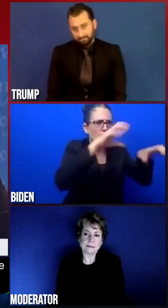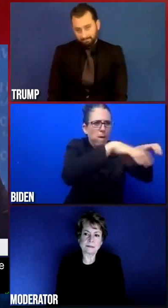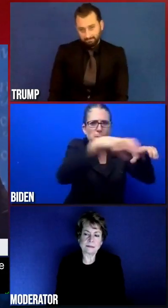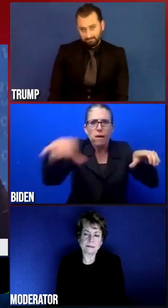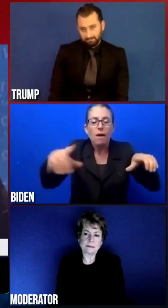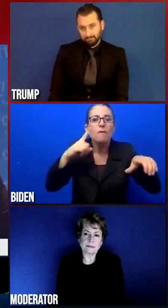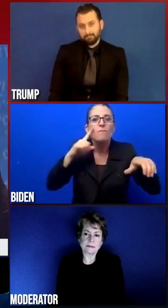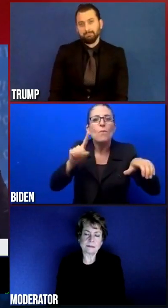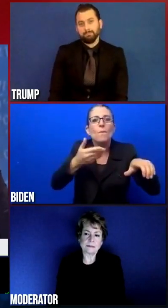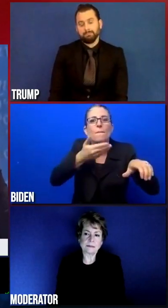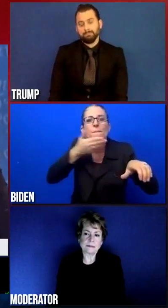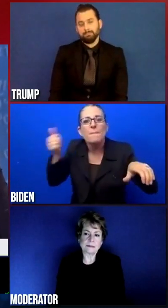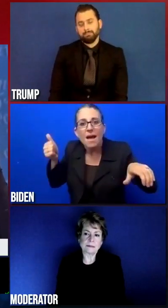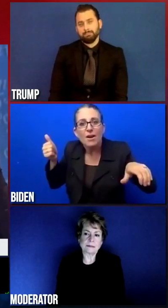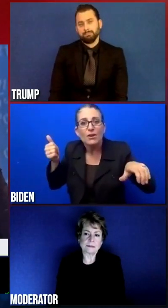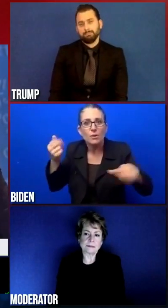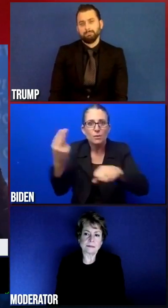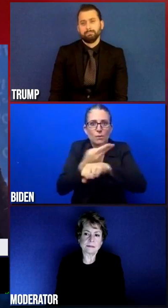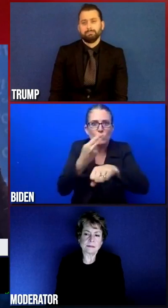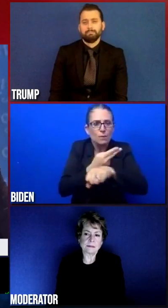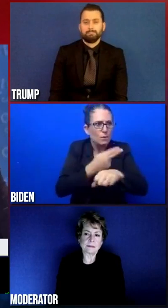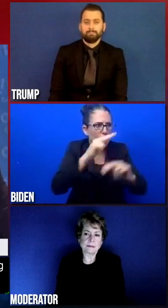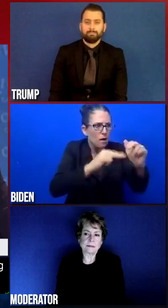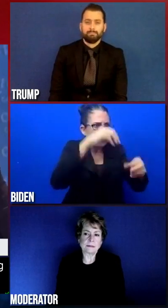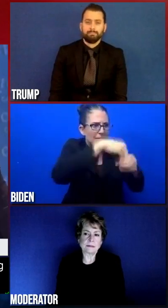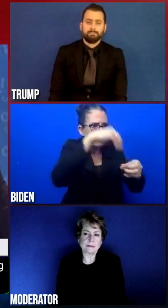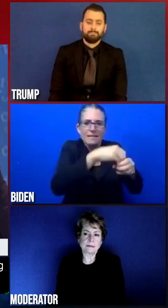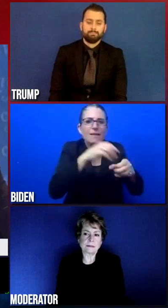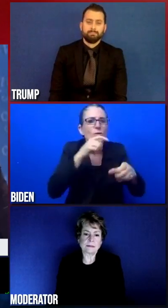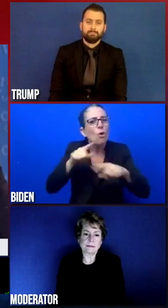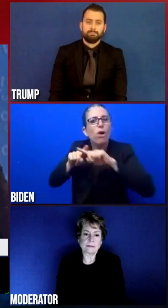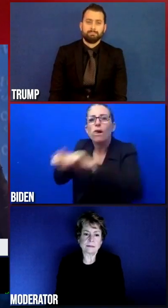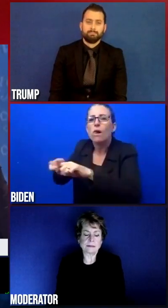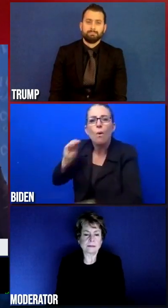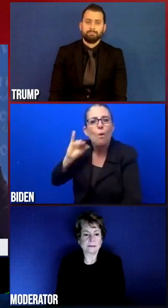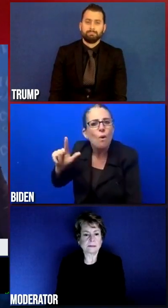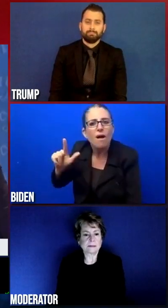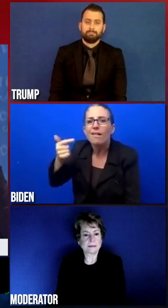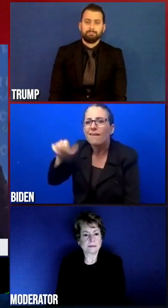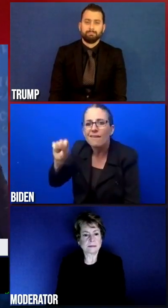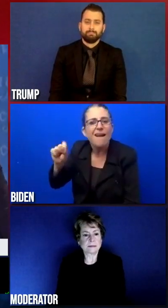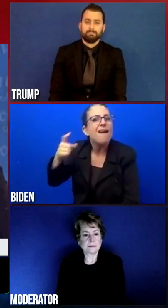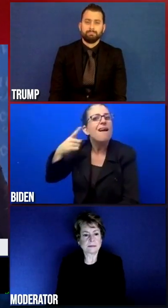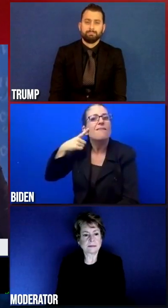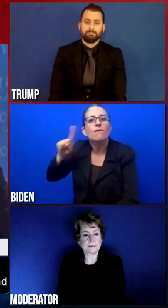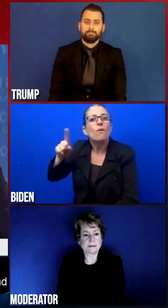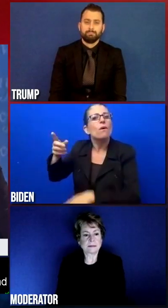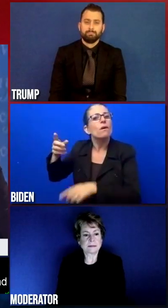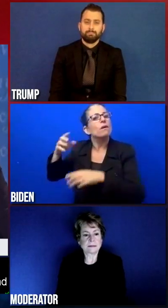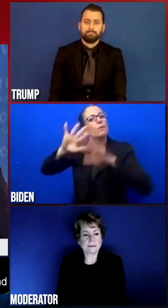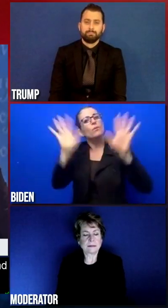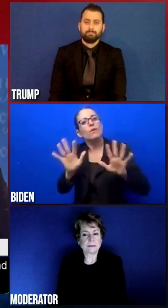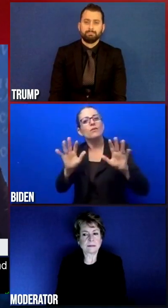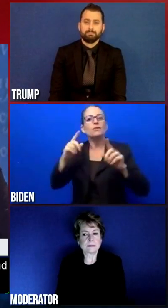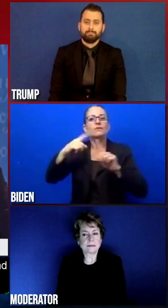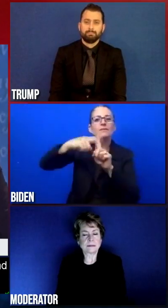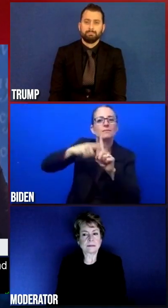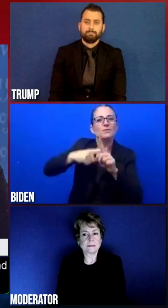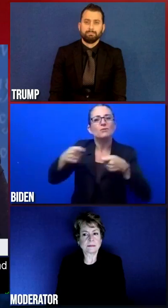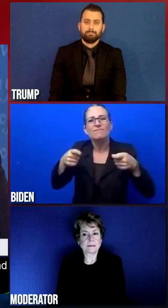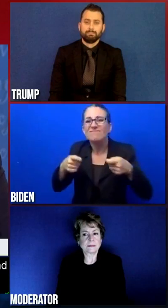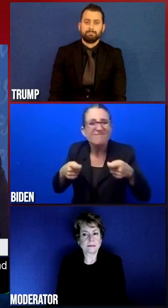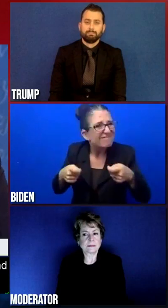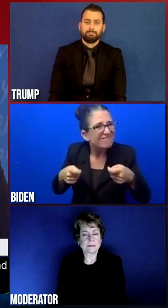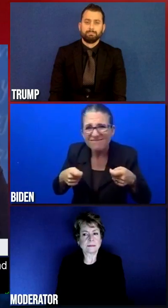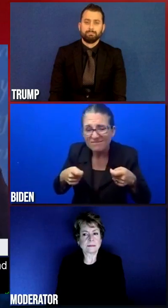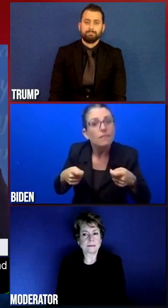many things that we can do now to create thousands and thousands of jobs. We can get to net zero in terms of